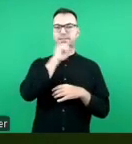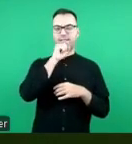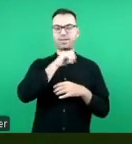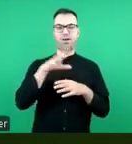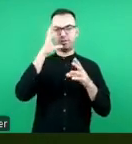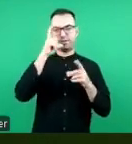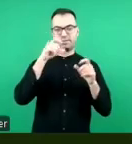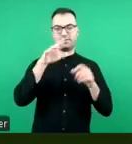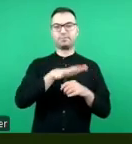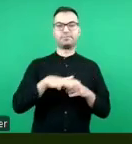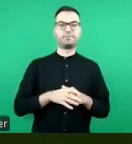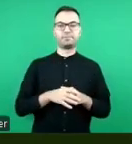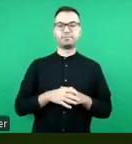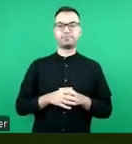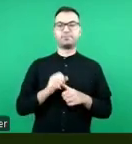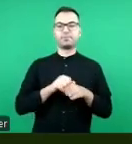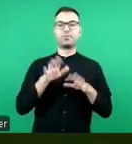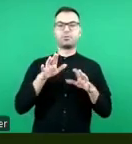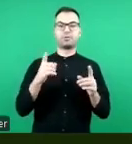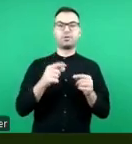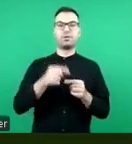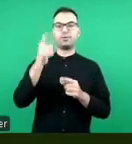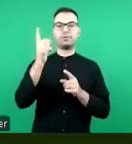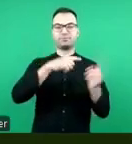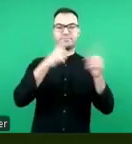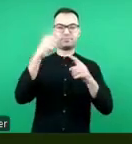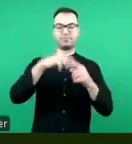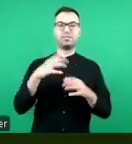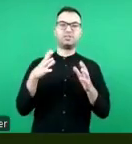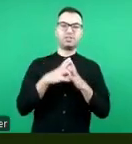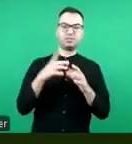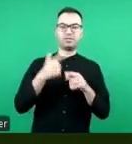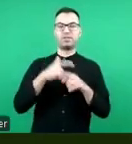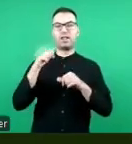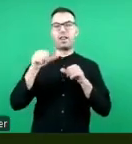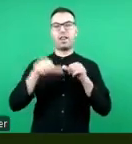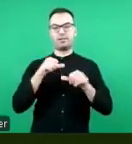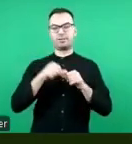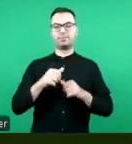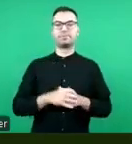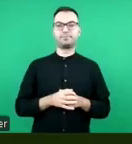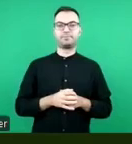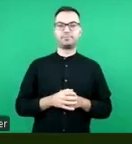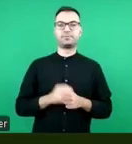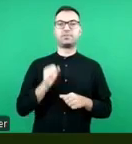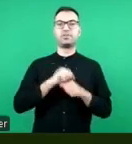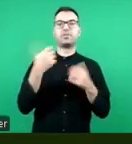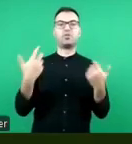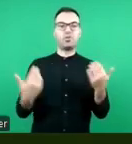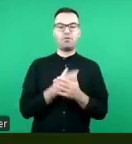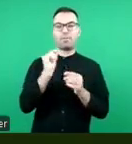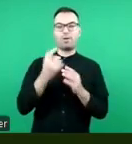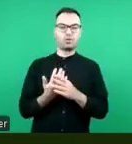see a lot of snakes, which are between 10 and 20 years old. You can see living spruces, you can see